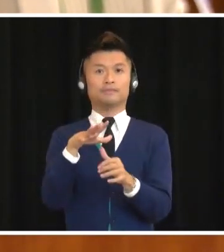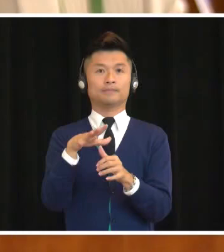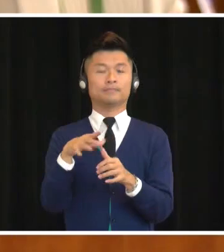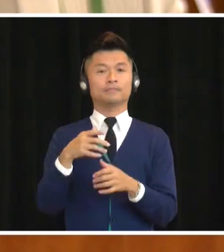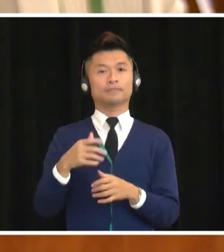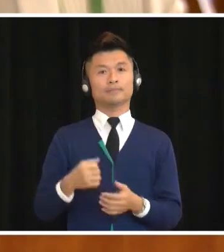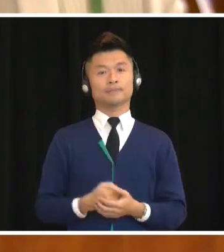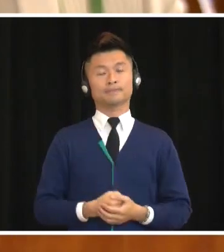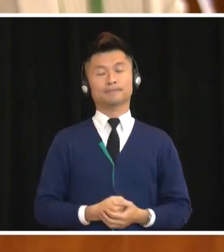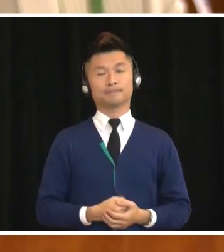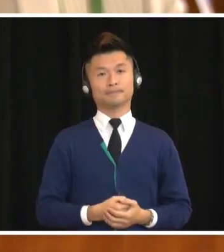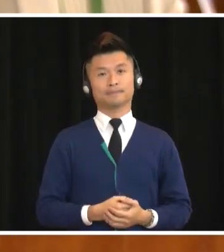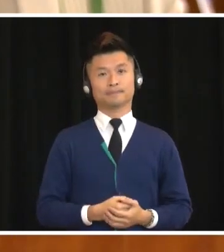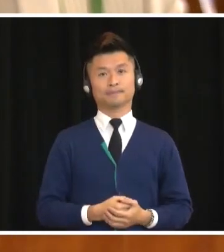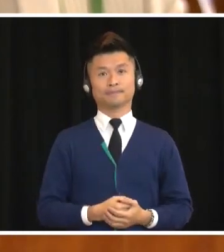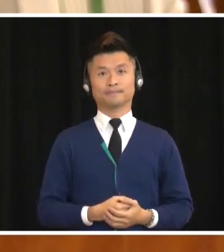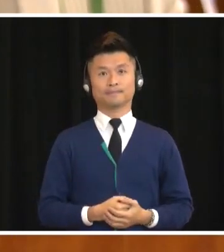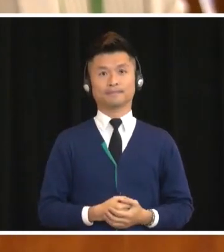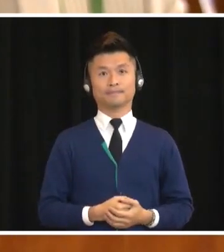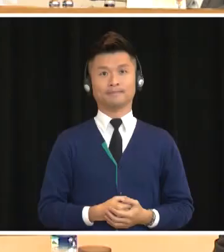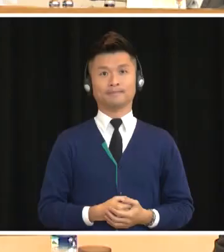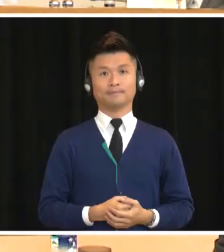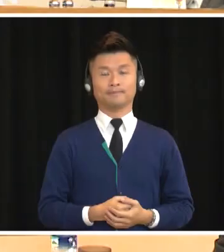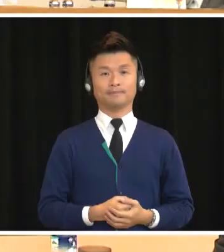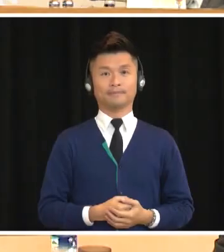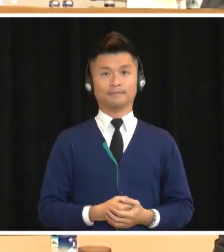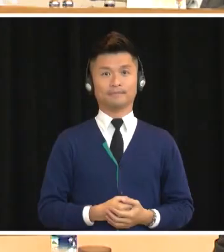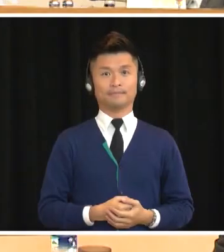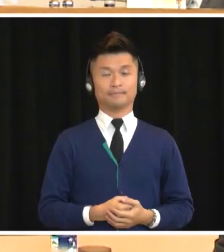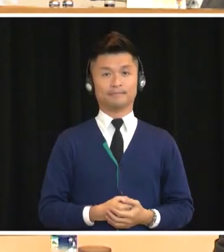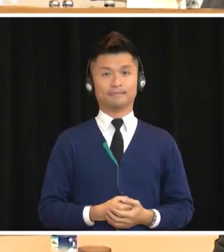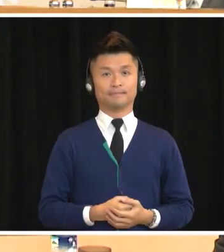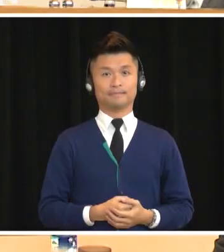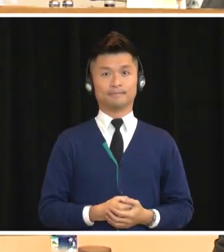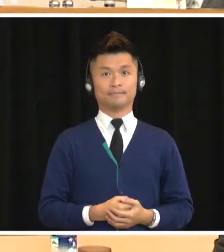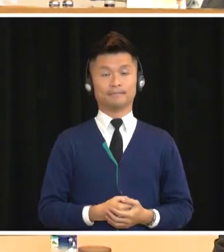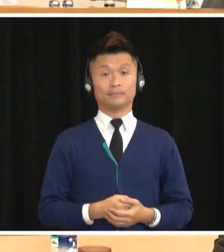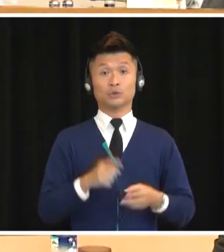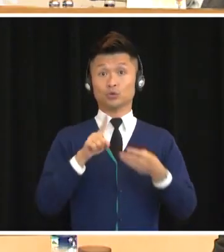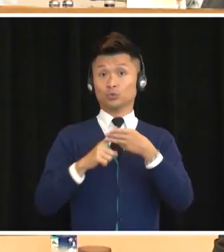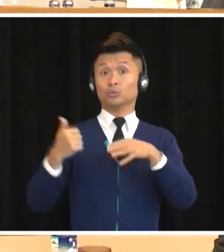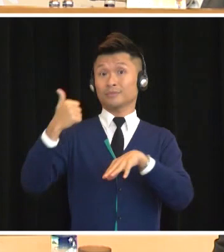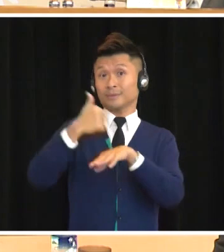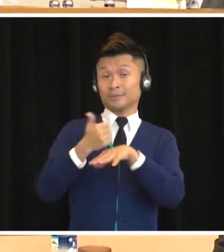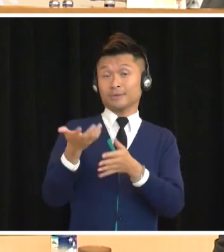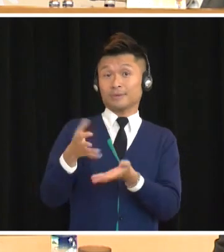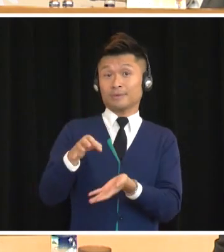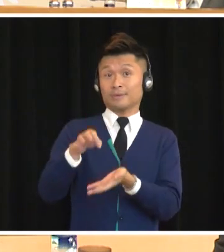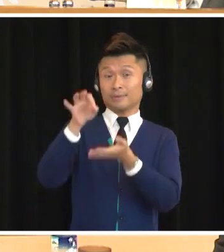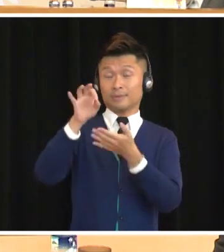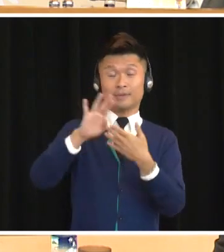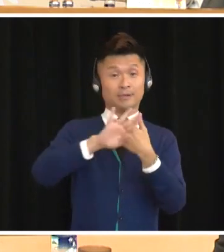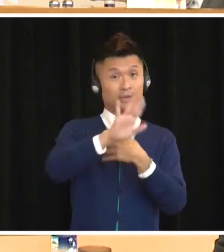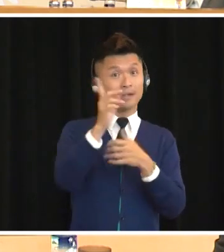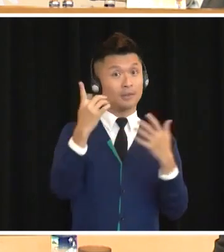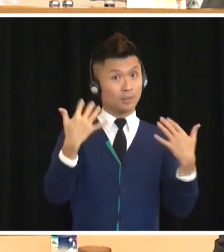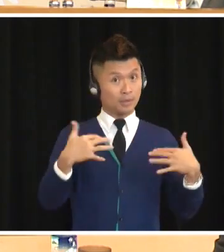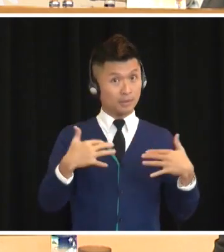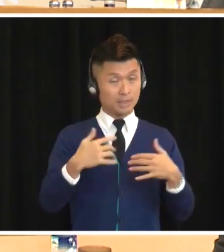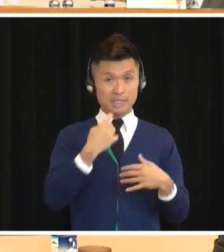receive such children who are found to be guilty by the juvenile criminal procedure.